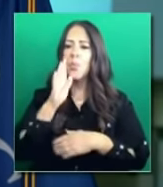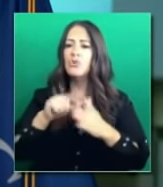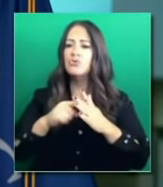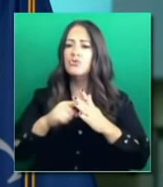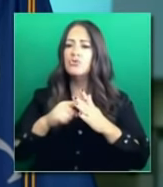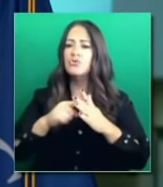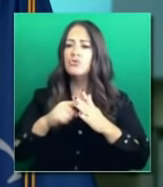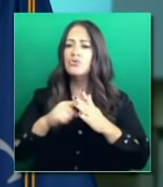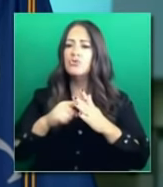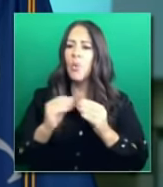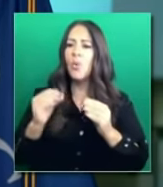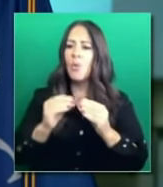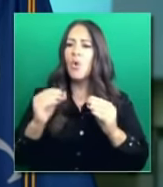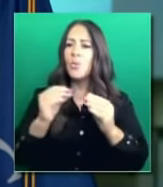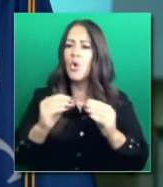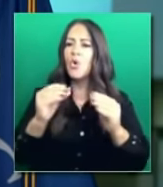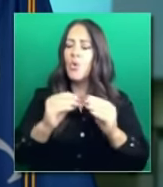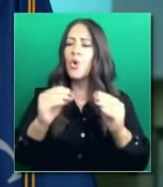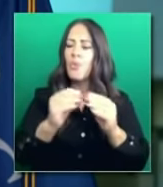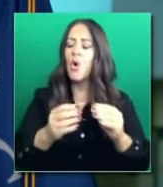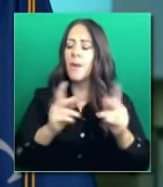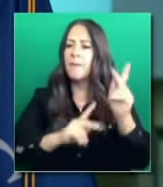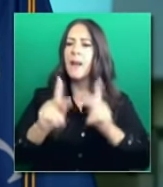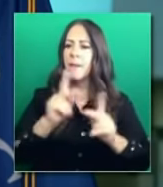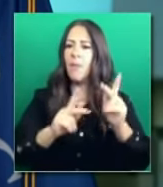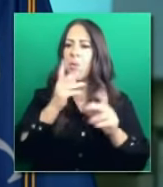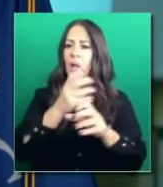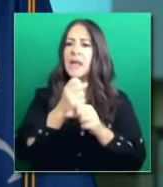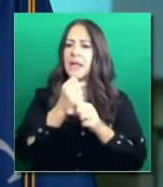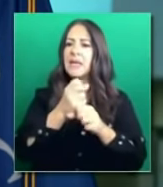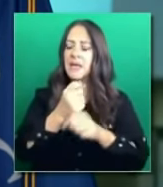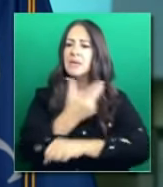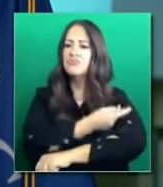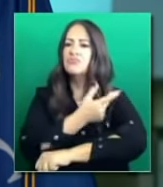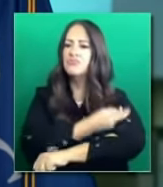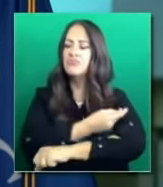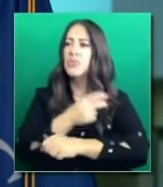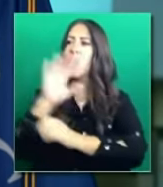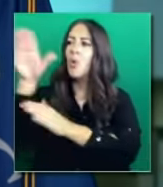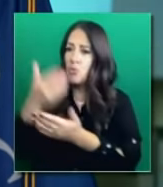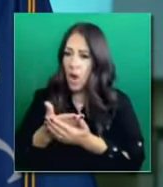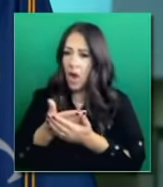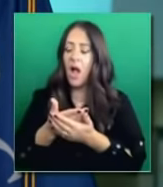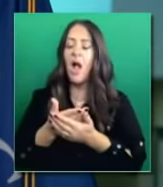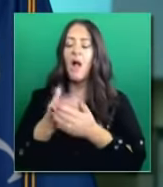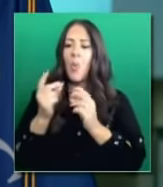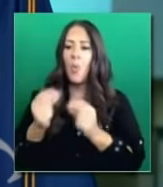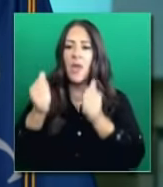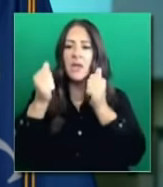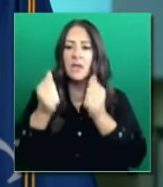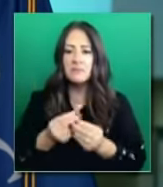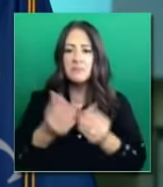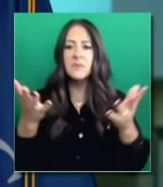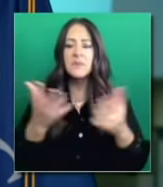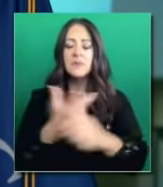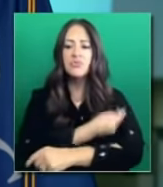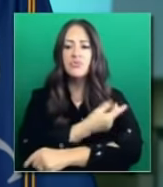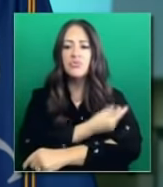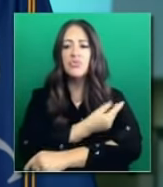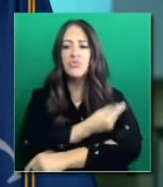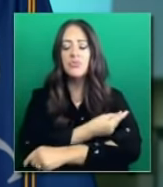doses administered as more and more vaccines not only arrive, but arrive in parts of the state that have been